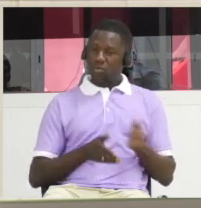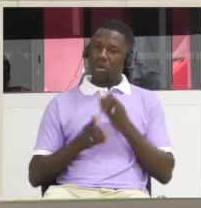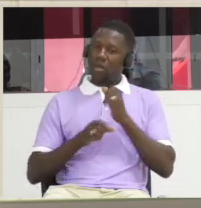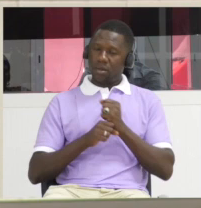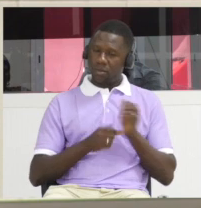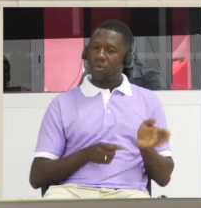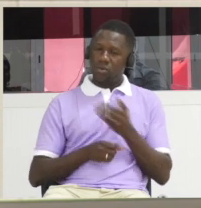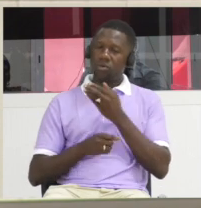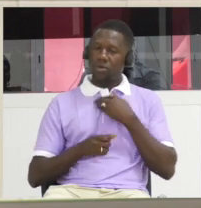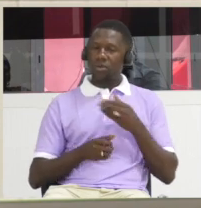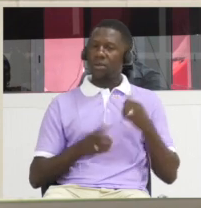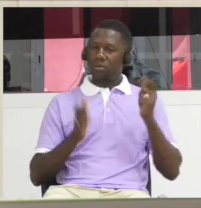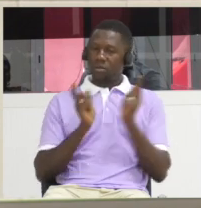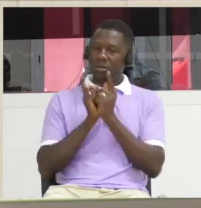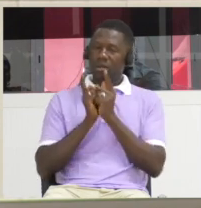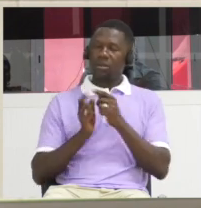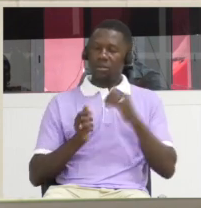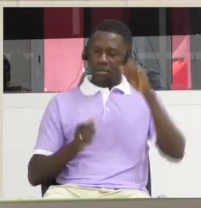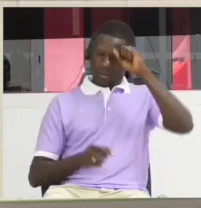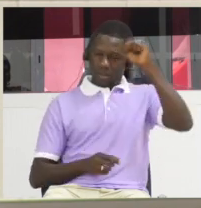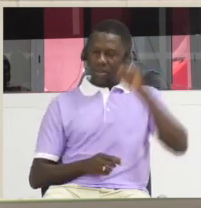he was next in line in the order of precedence.